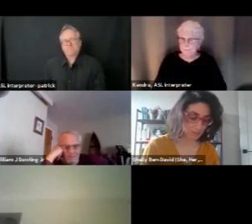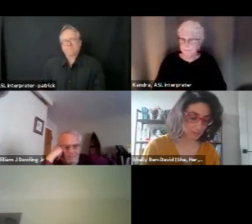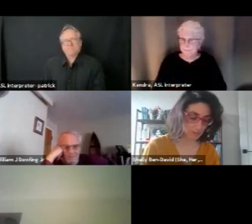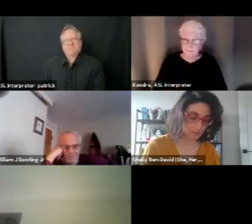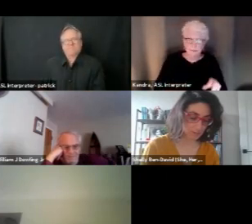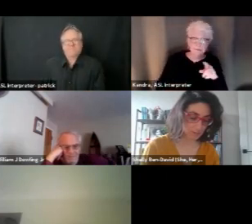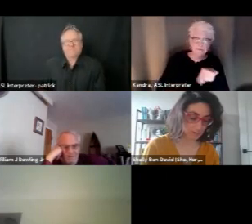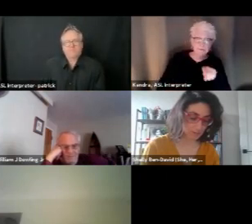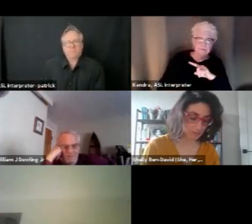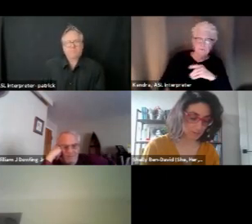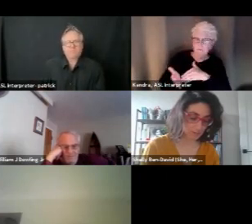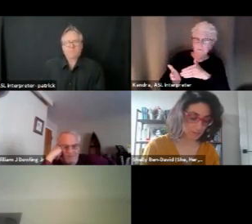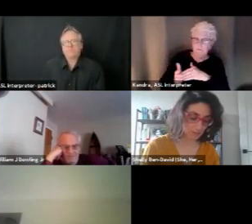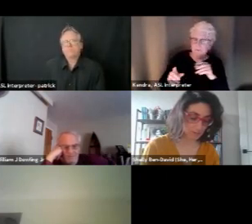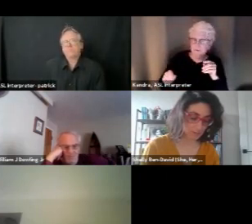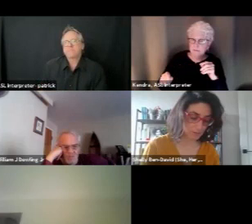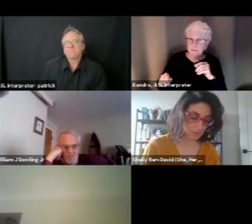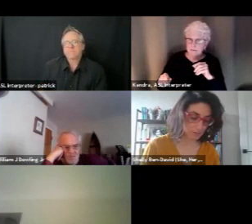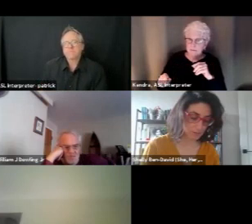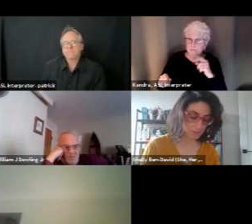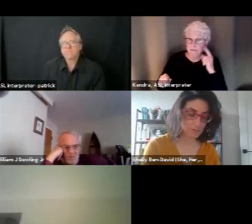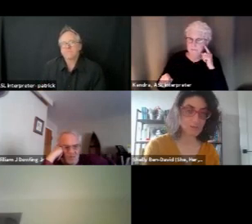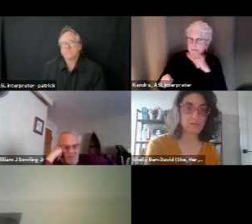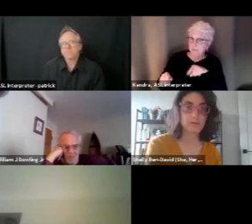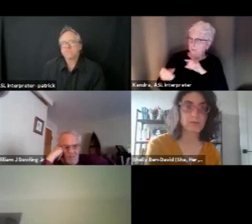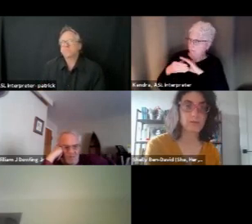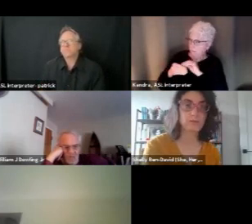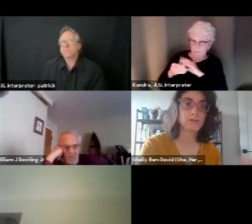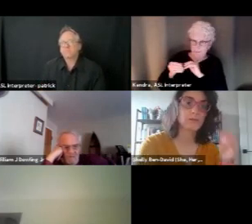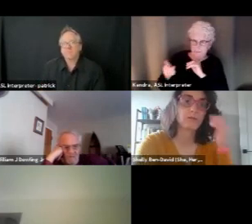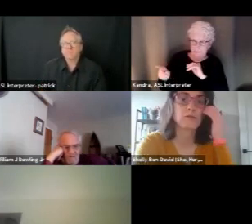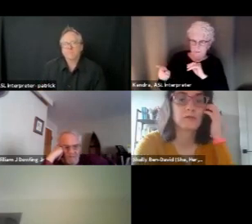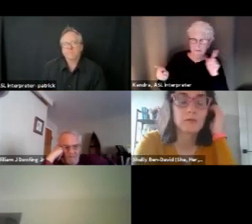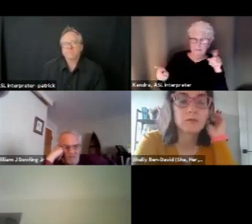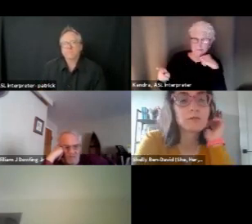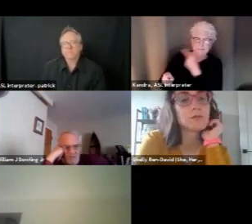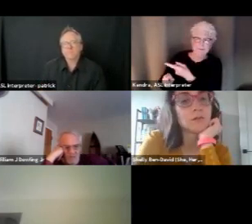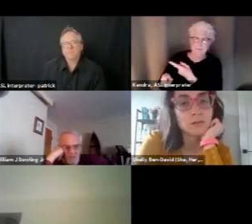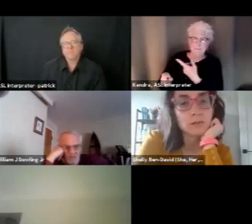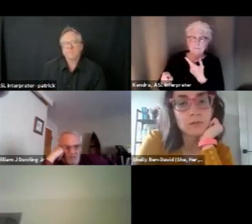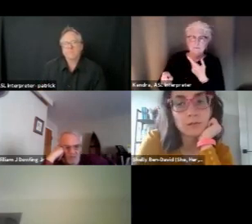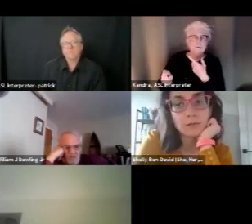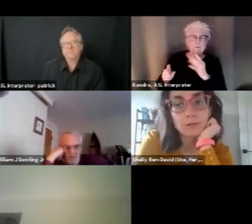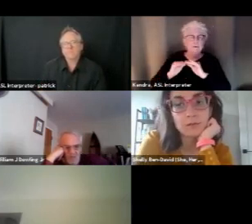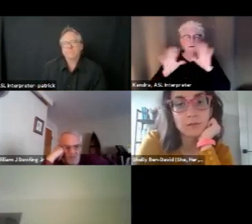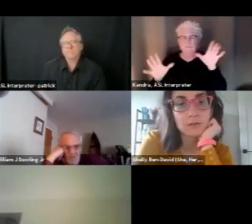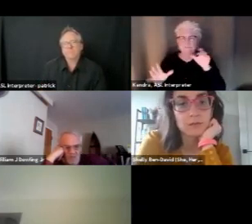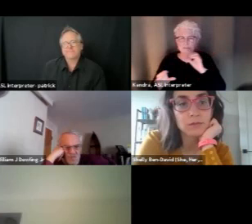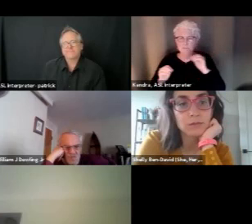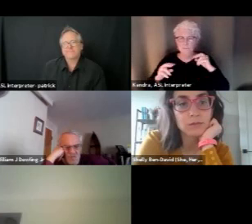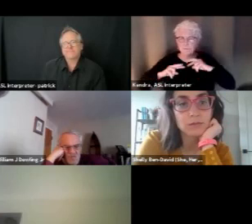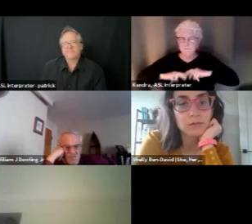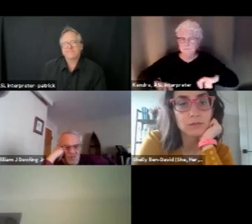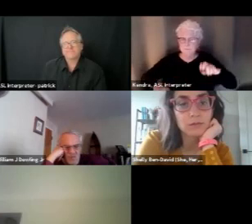oftentimes people, when they state things like this, are told you obviously don't have any insight, or this must be